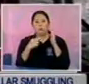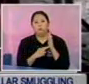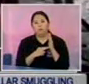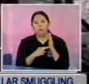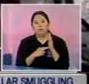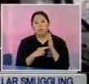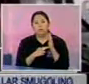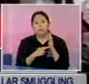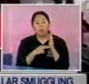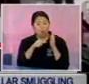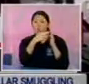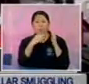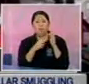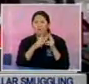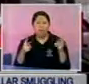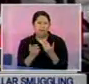The rule is simple,